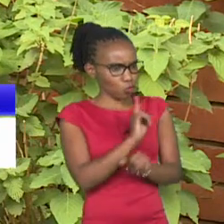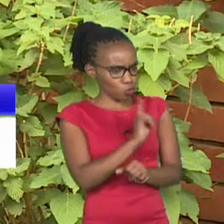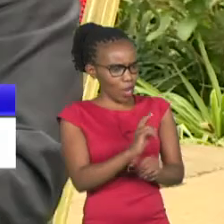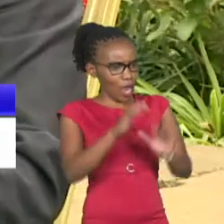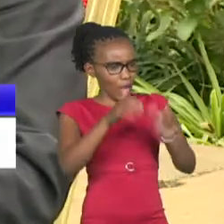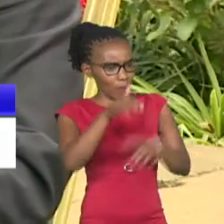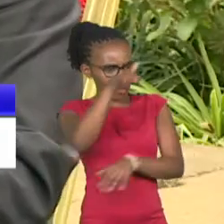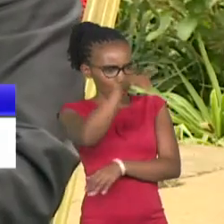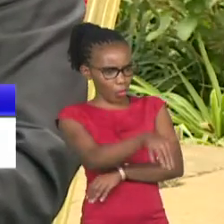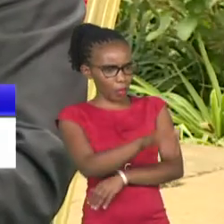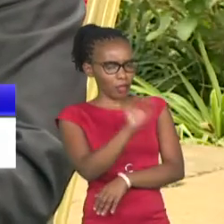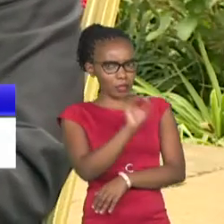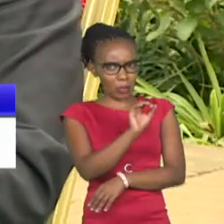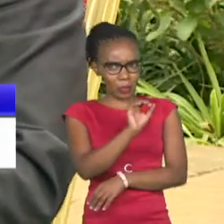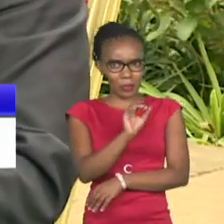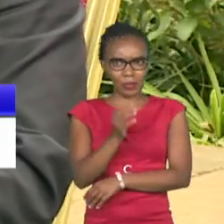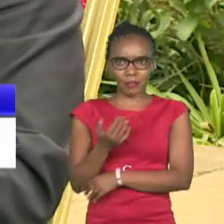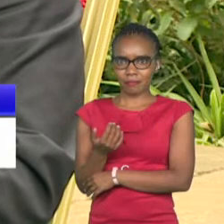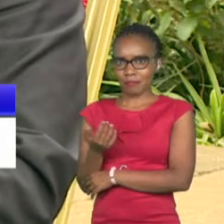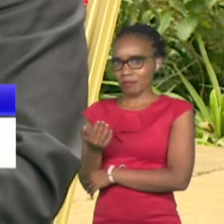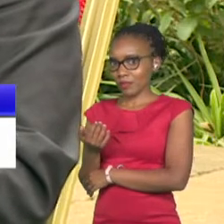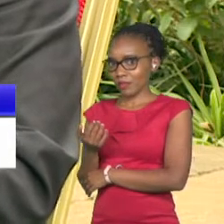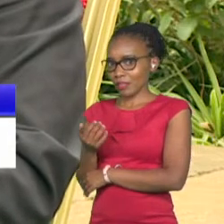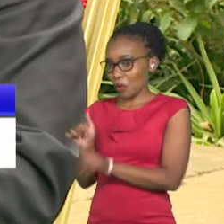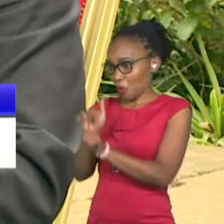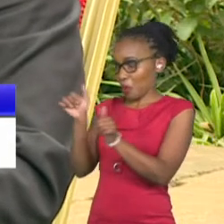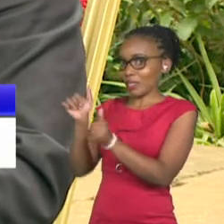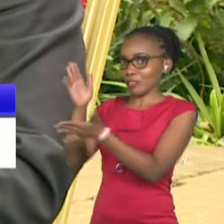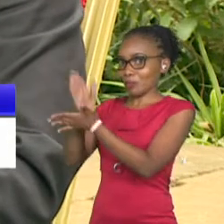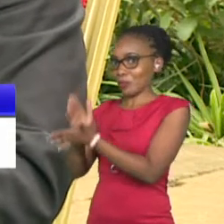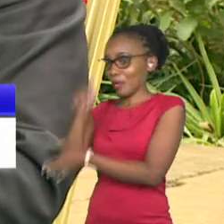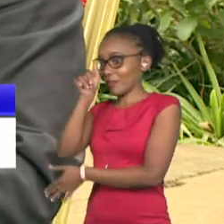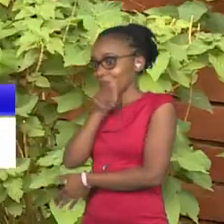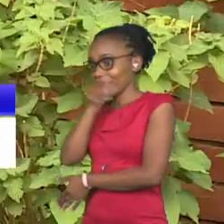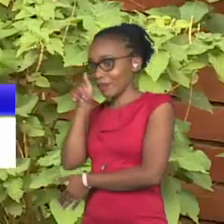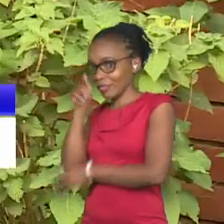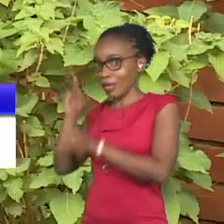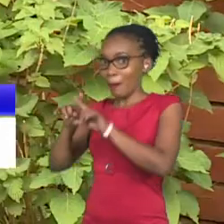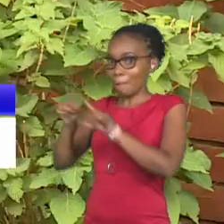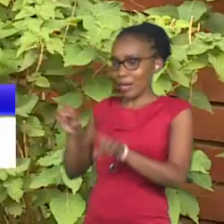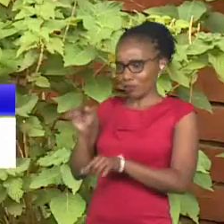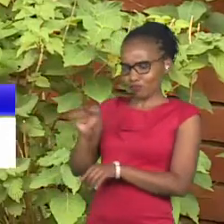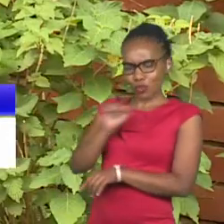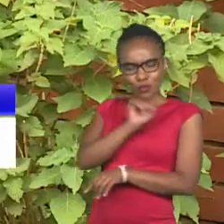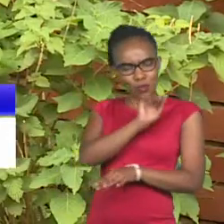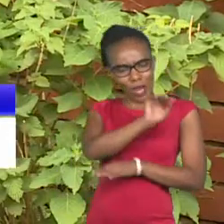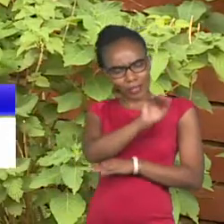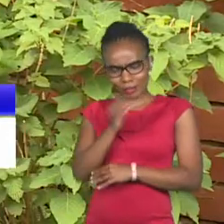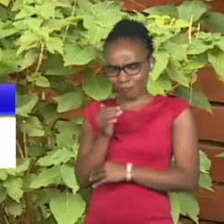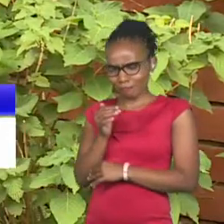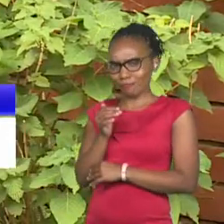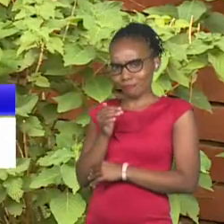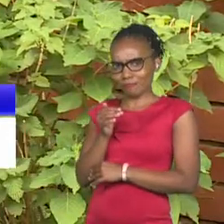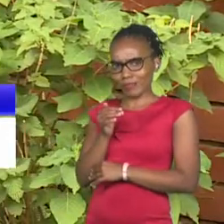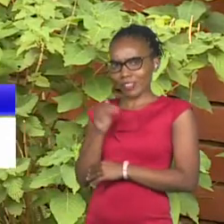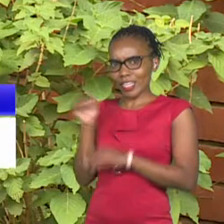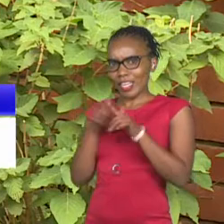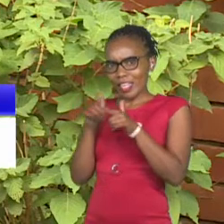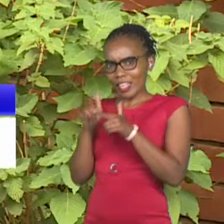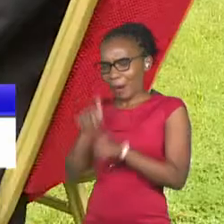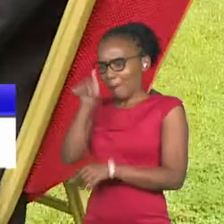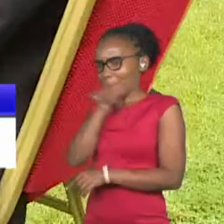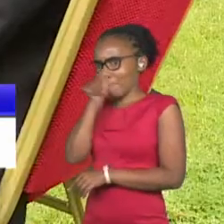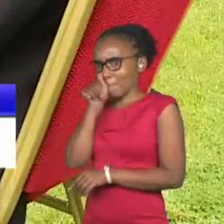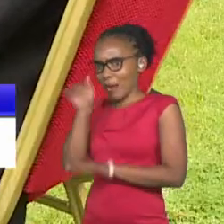fall? Well, those are trade secrets, but since you ask, I'm just going to let the cat out of the